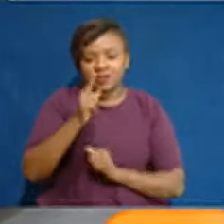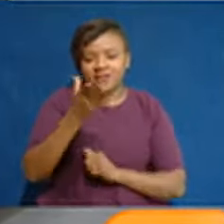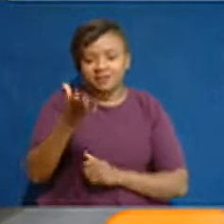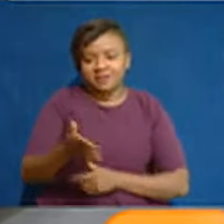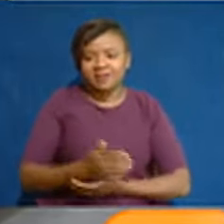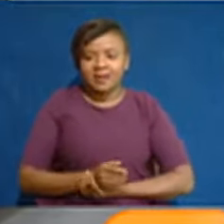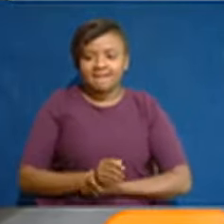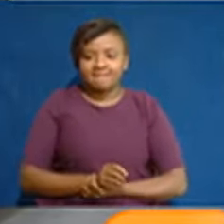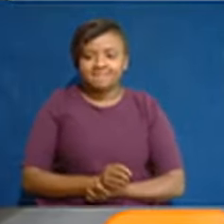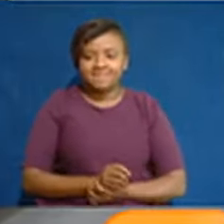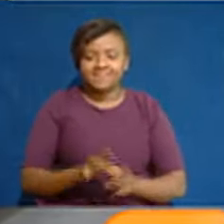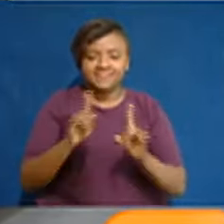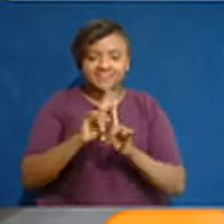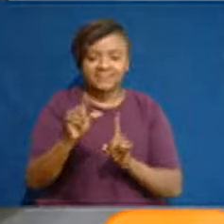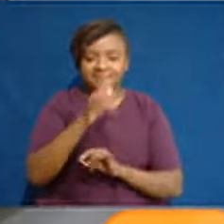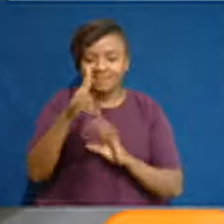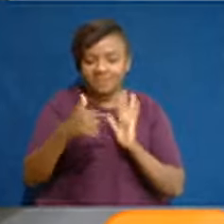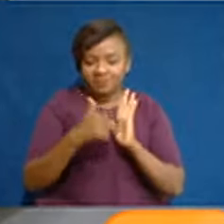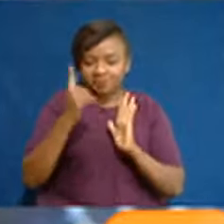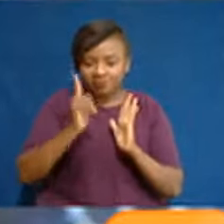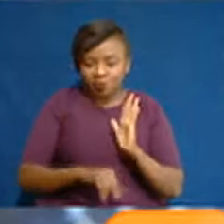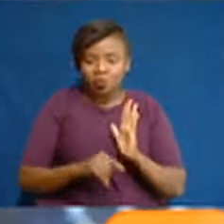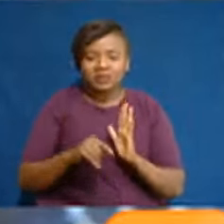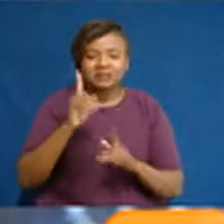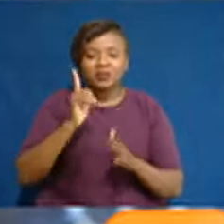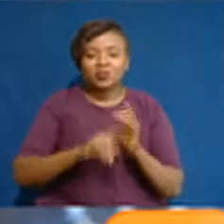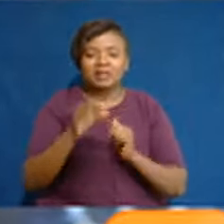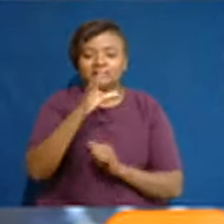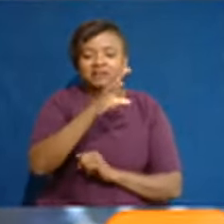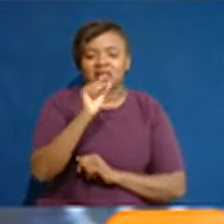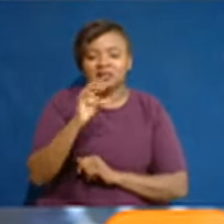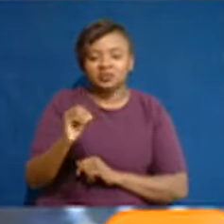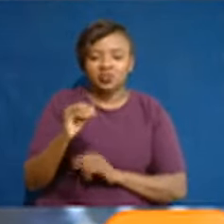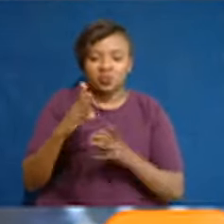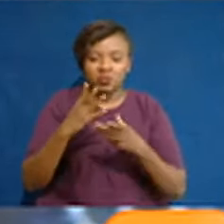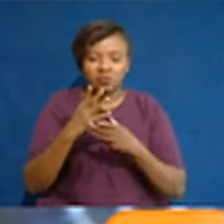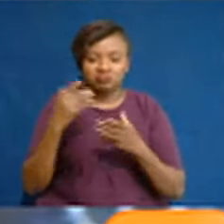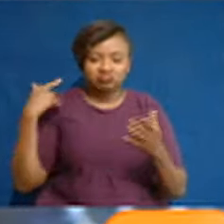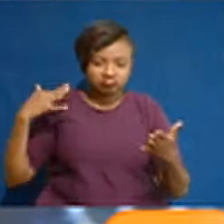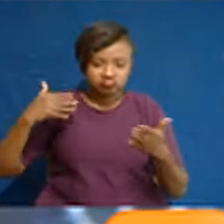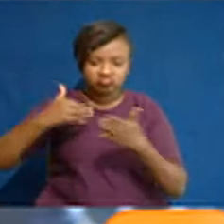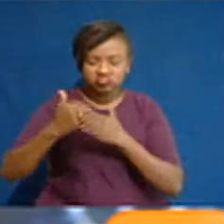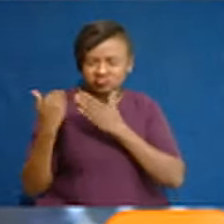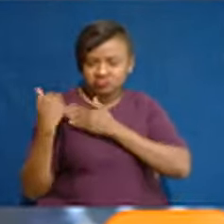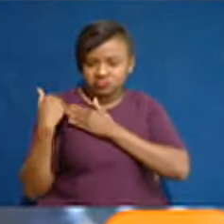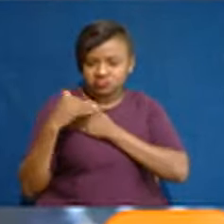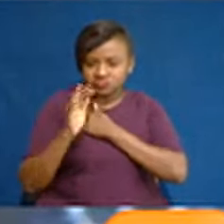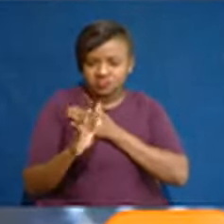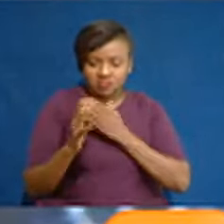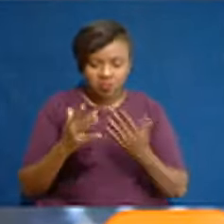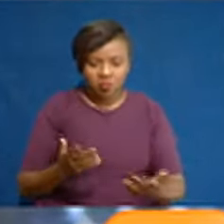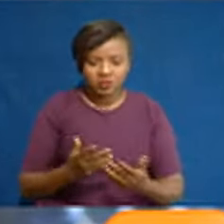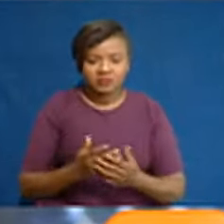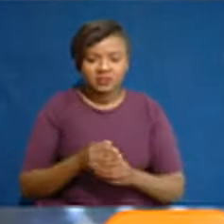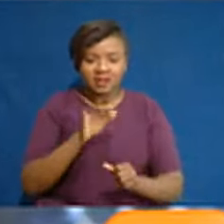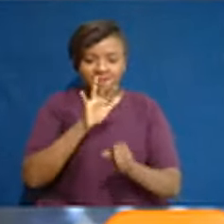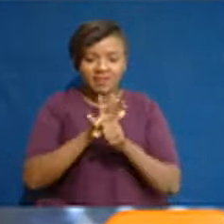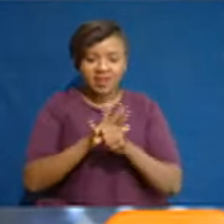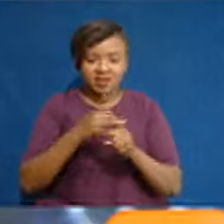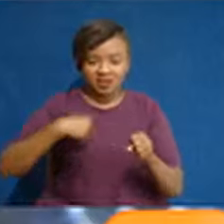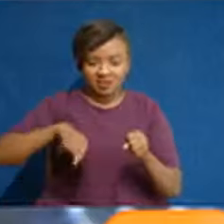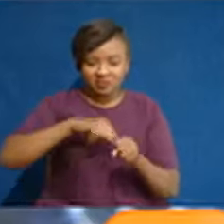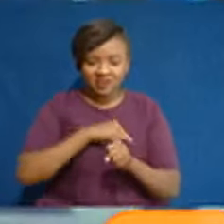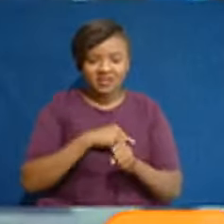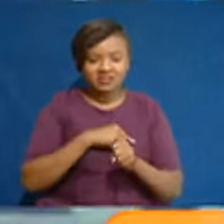thing, if we were to discuss what has been the role of civil society organizations, it's not, a secret. Many of us have